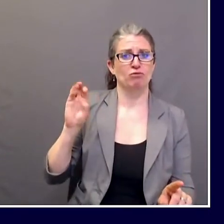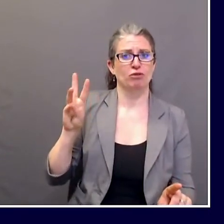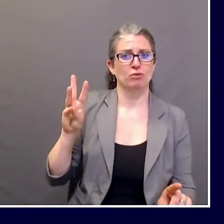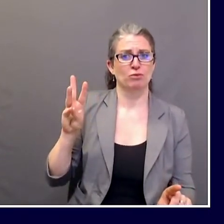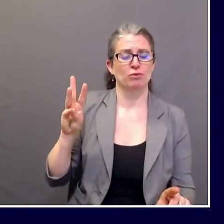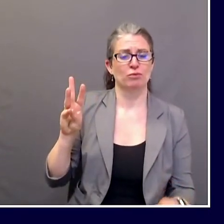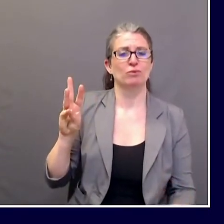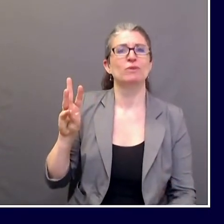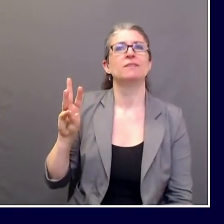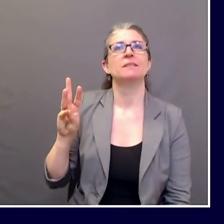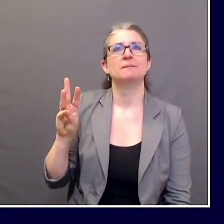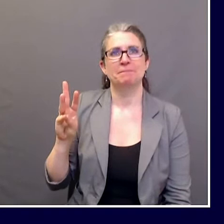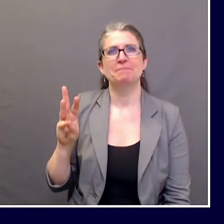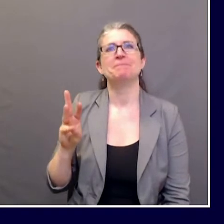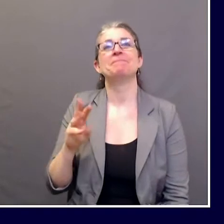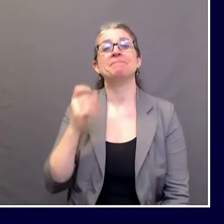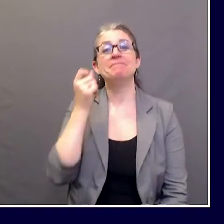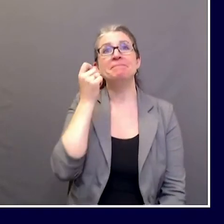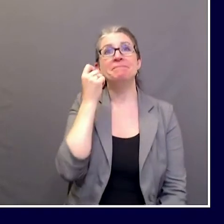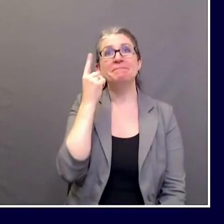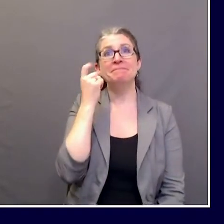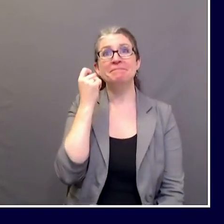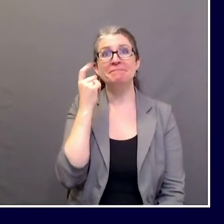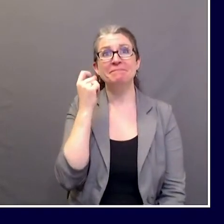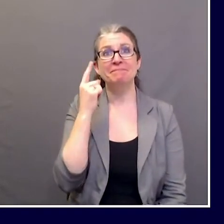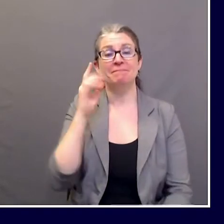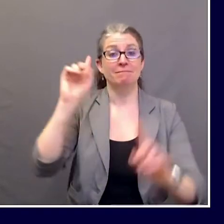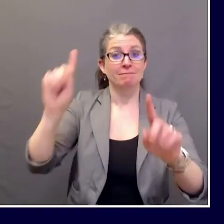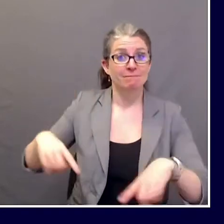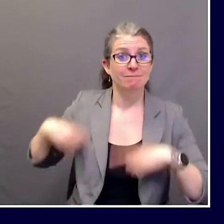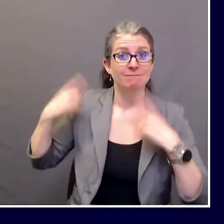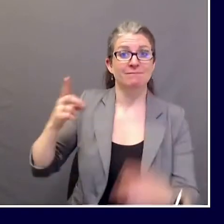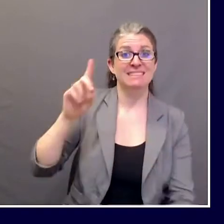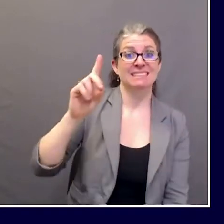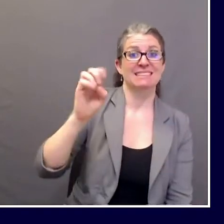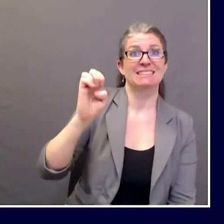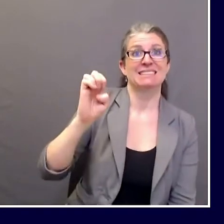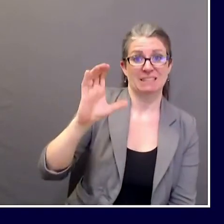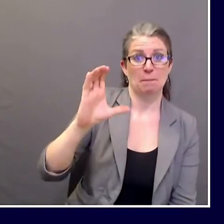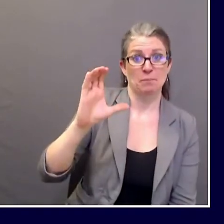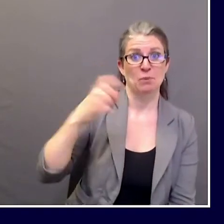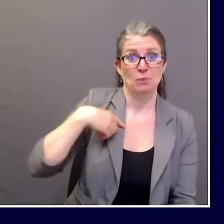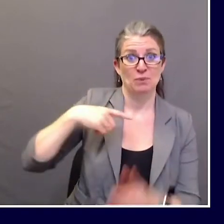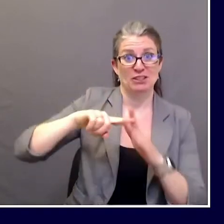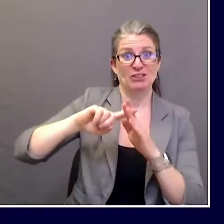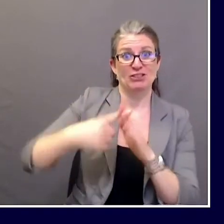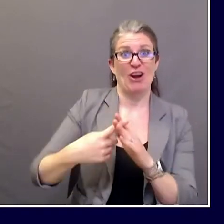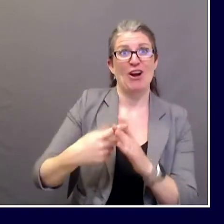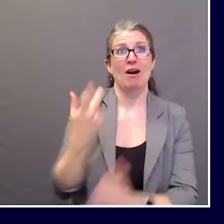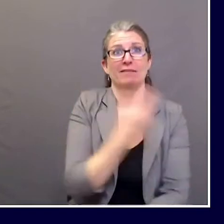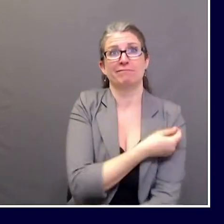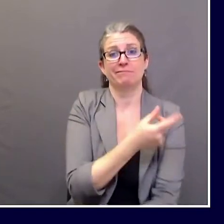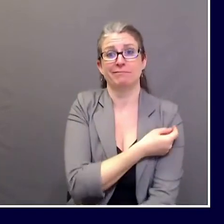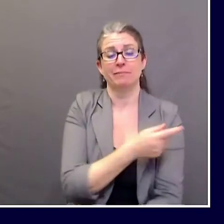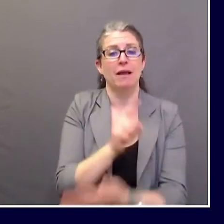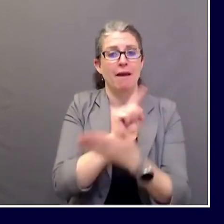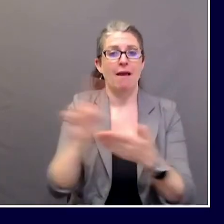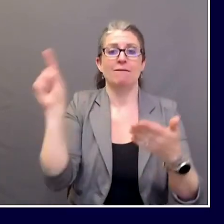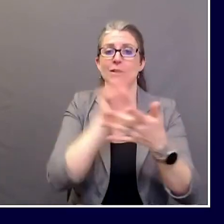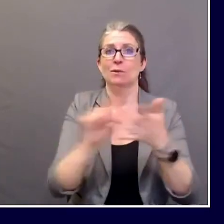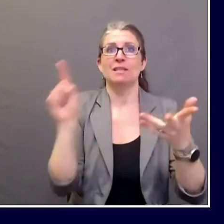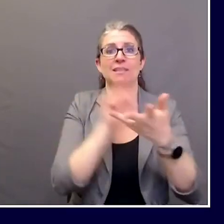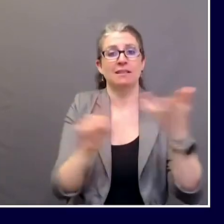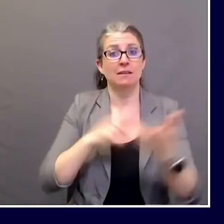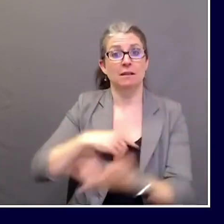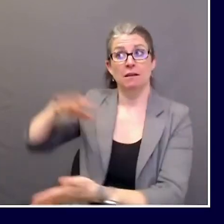have since the very first part of our vaccination effort, to look at the allocation, who gets it, see if there's doses